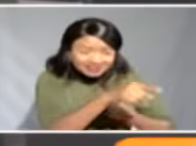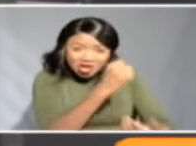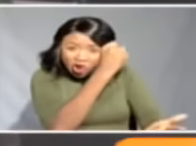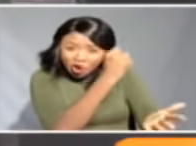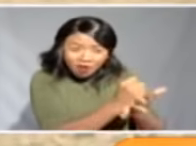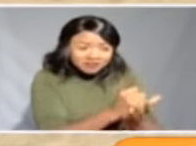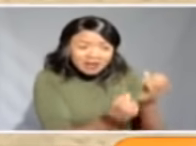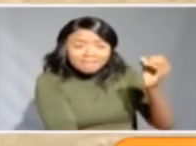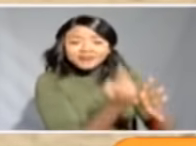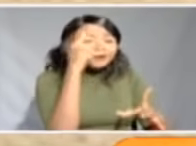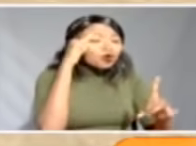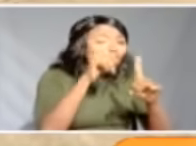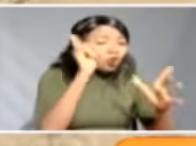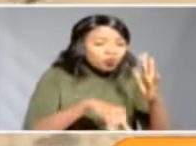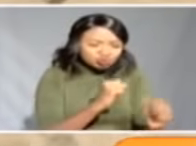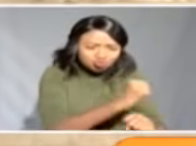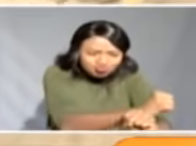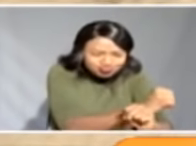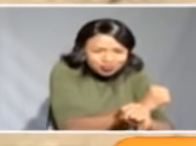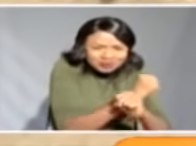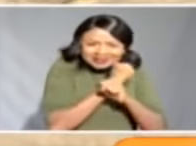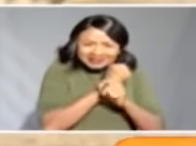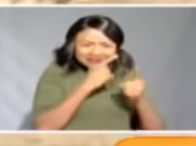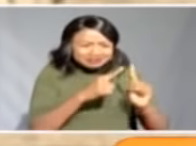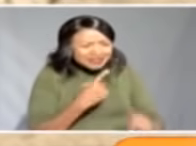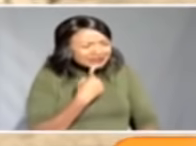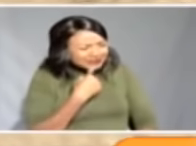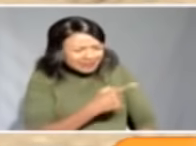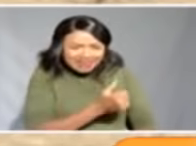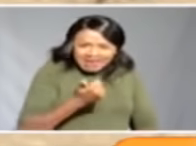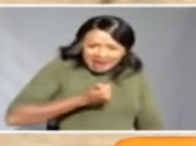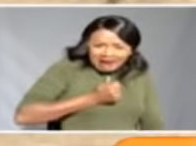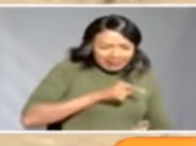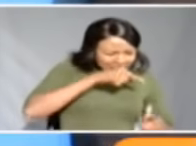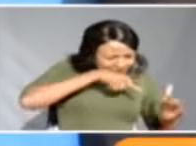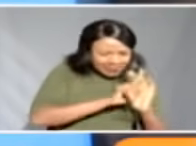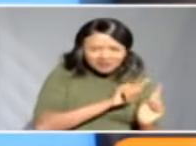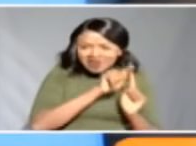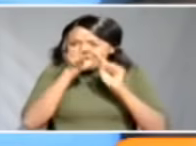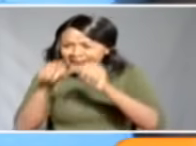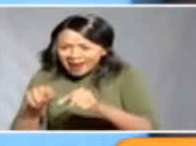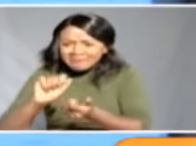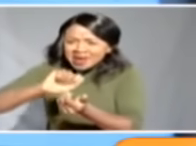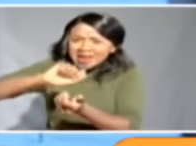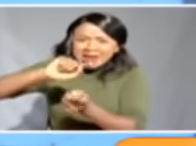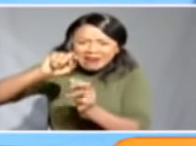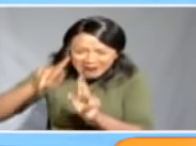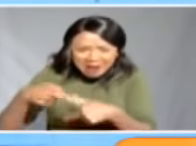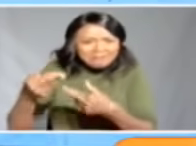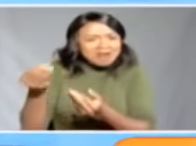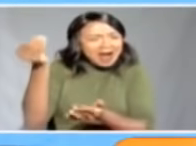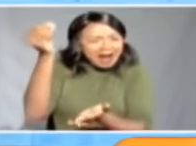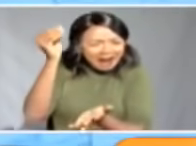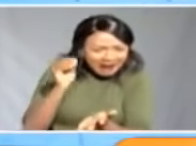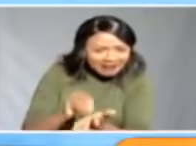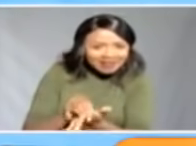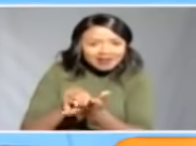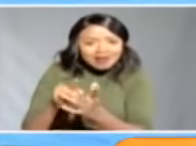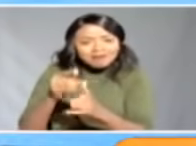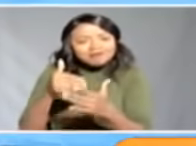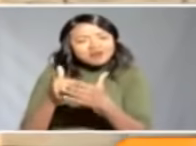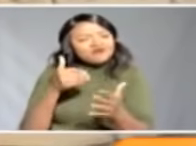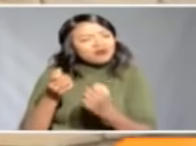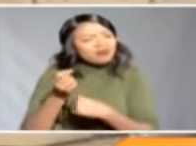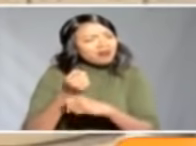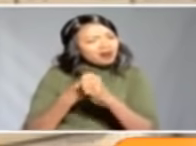to protect victims would ask a minor to go get herself defiled one more time before they could act.